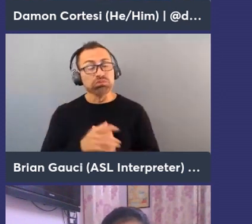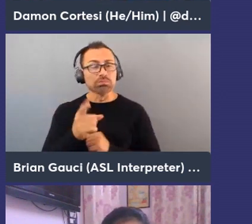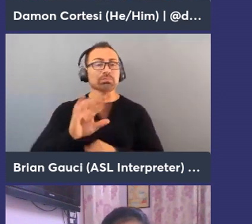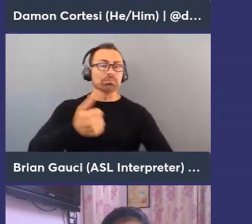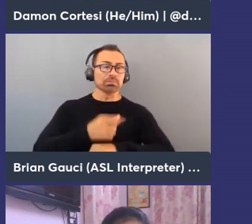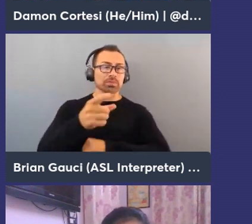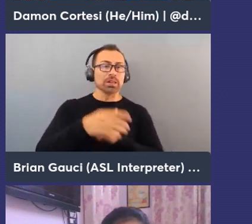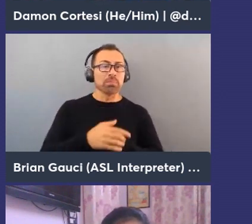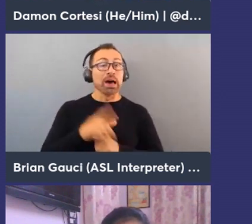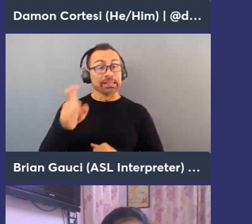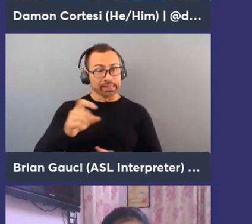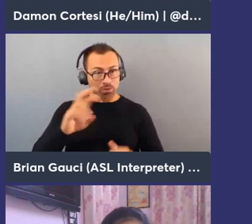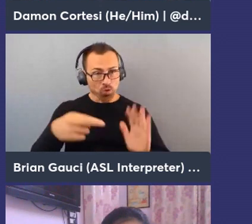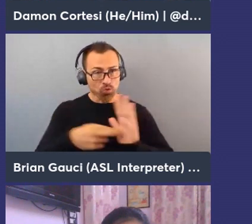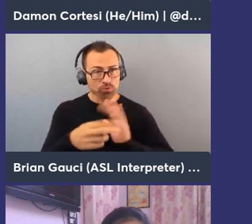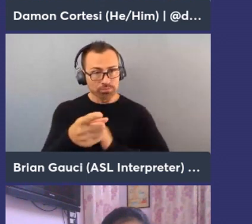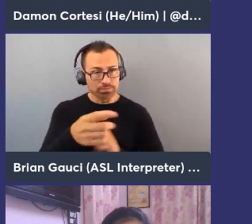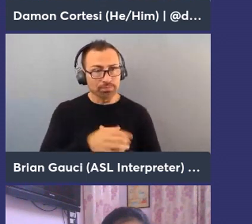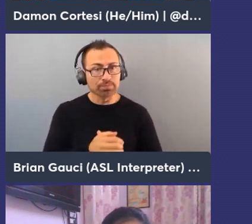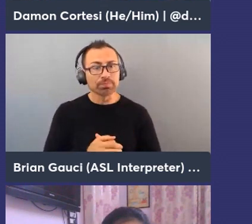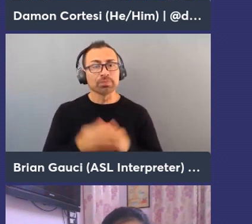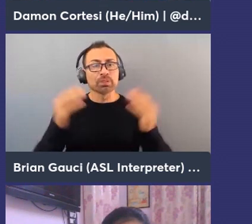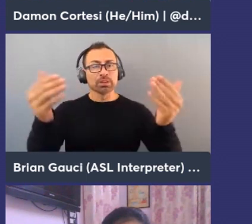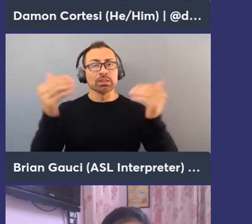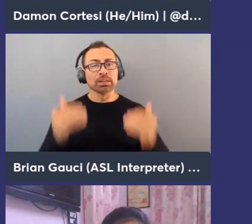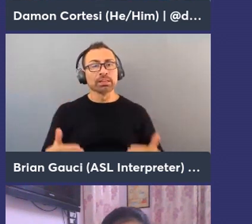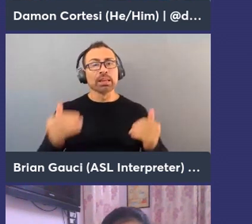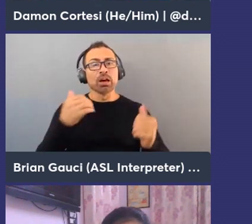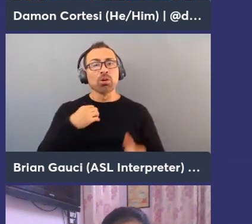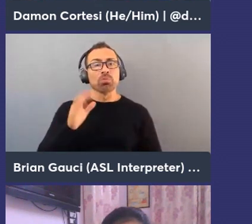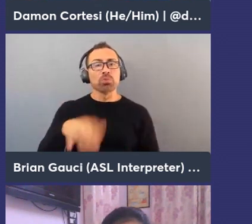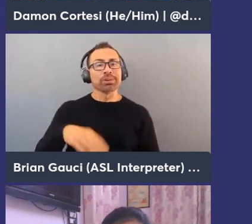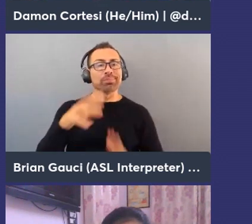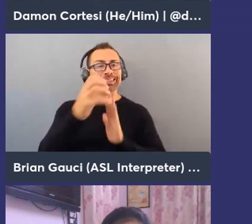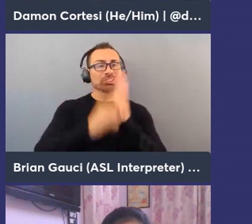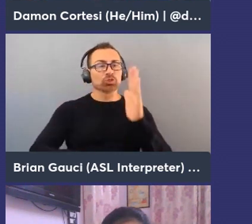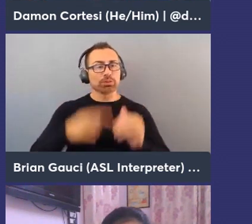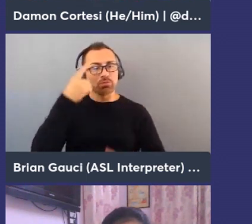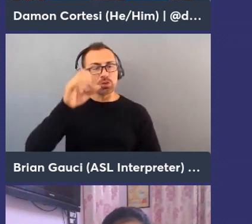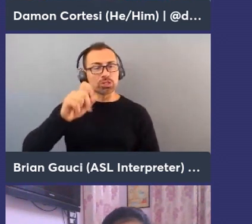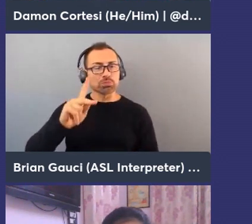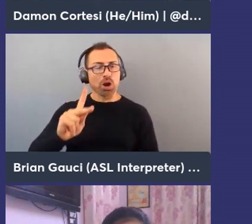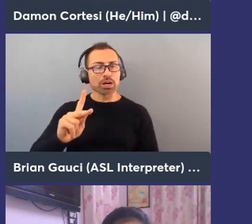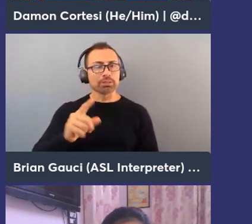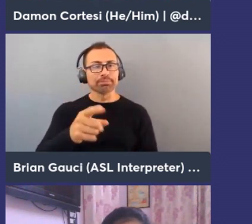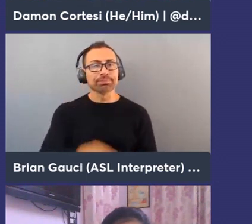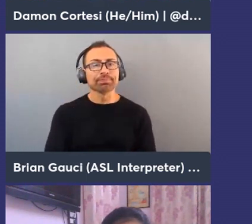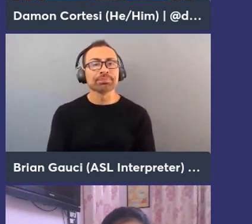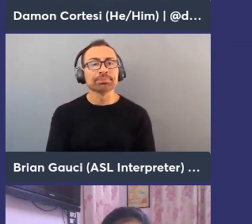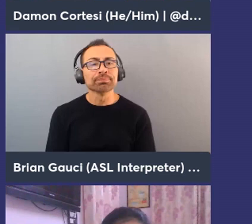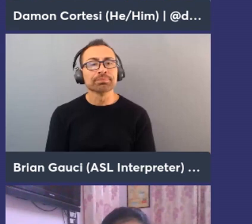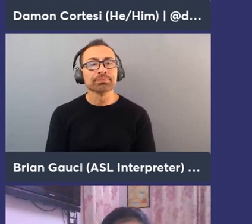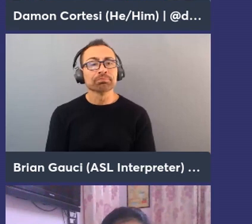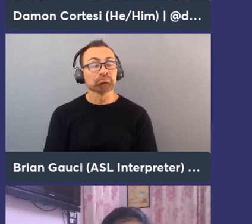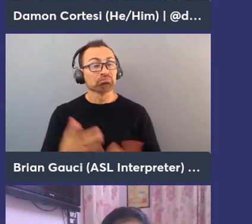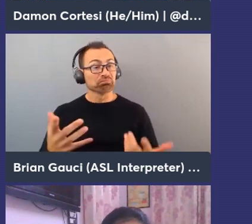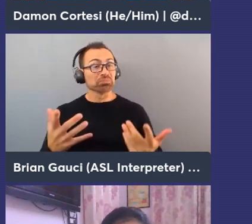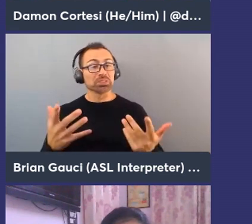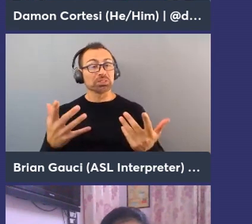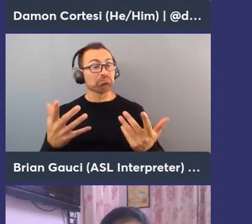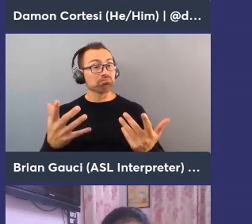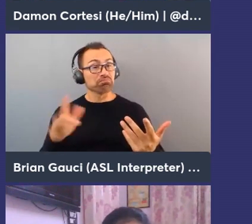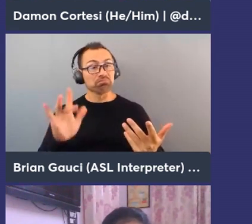in my PySpark script right there. And I hit submit job.